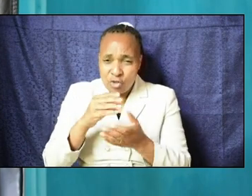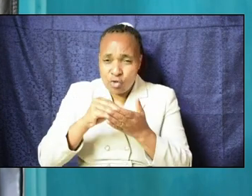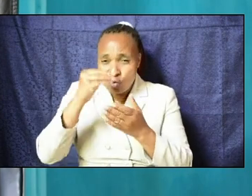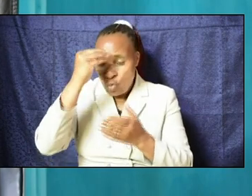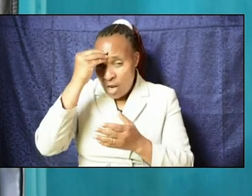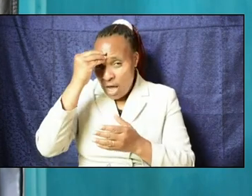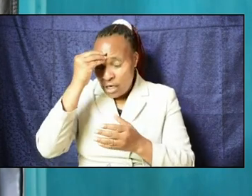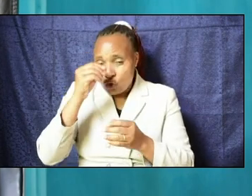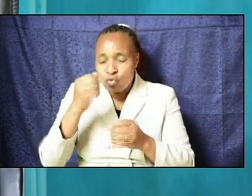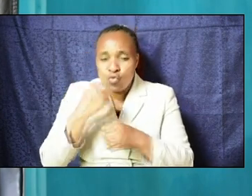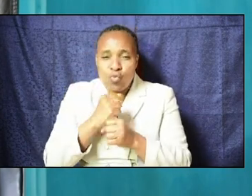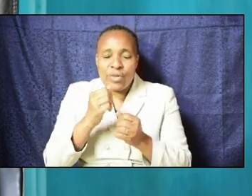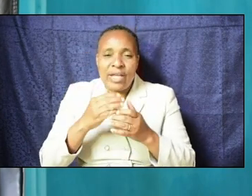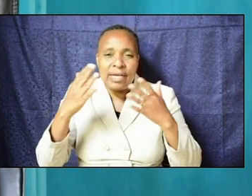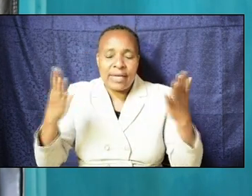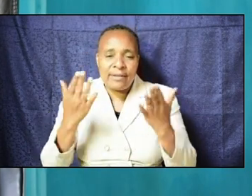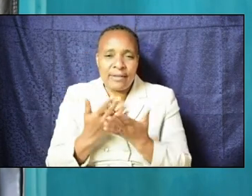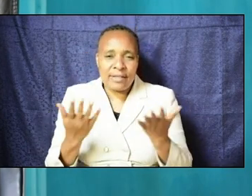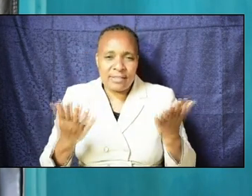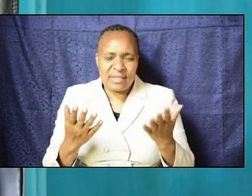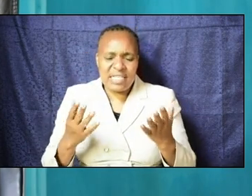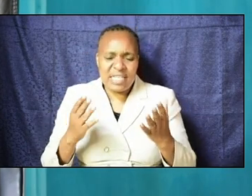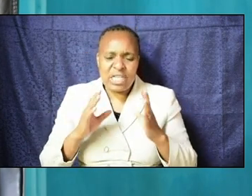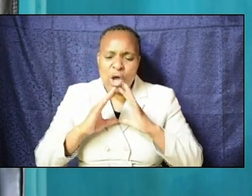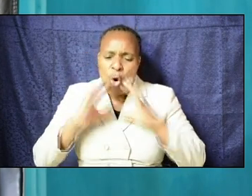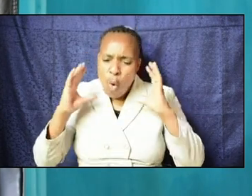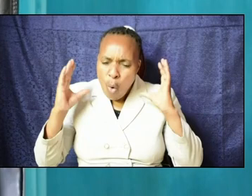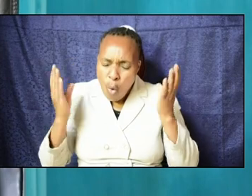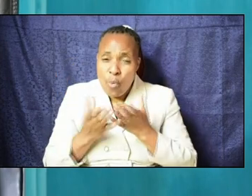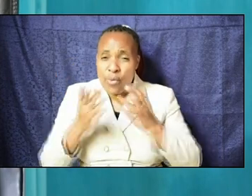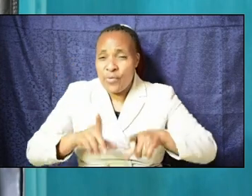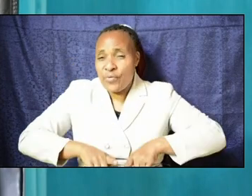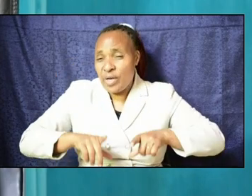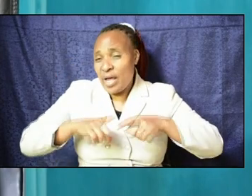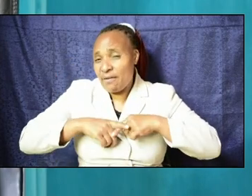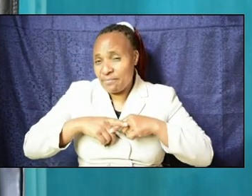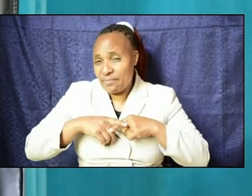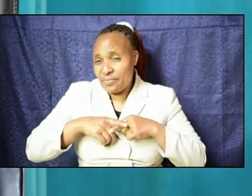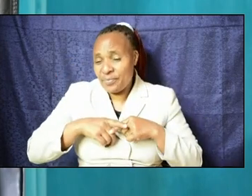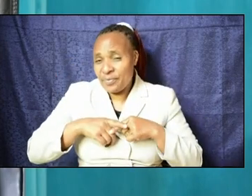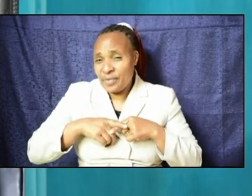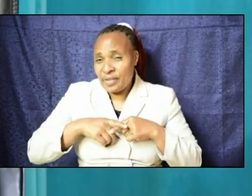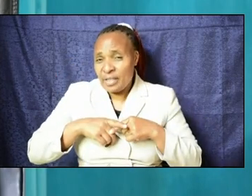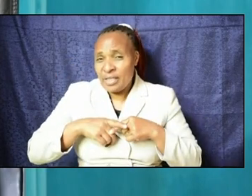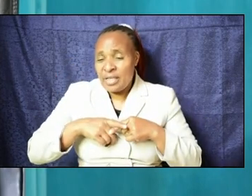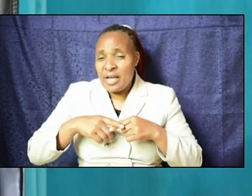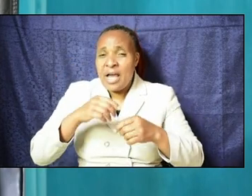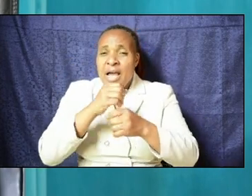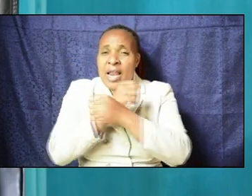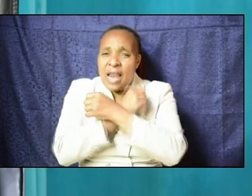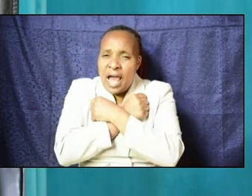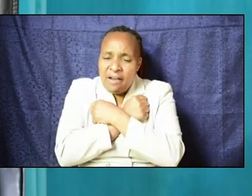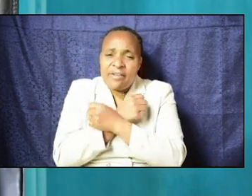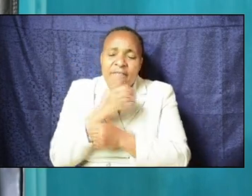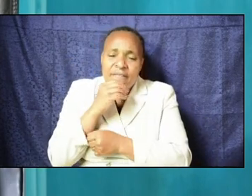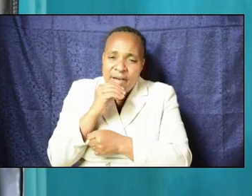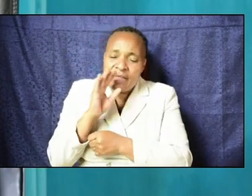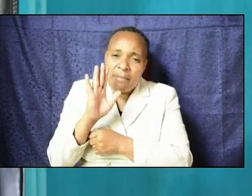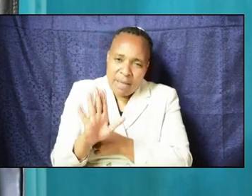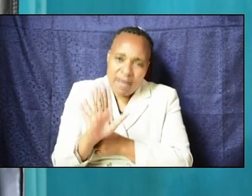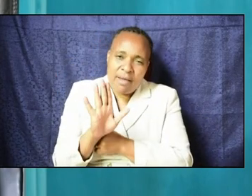with the great things. In his entire life, he was the beloved of his father.